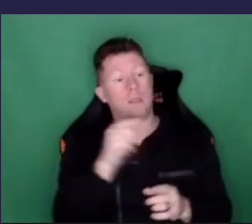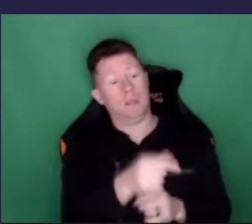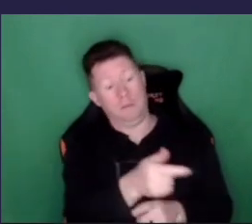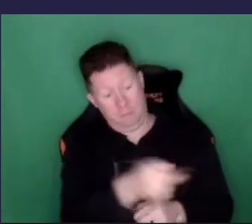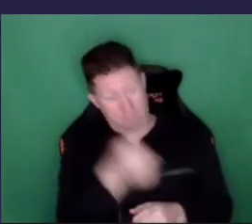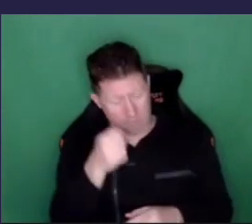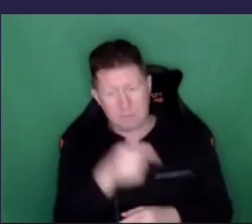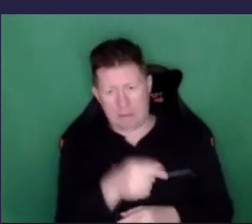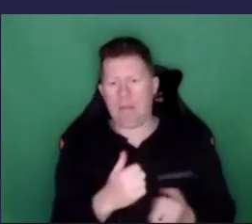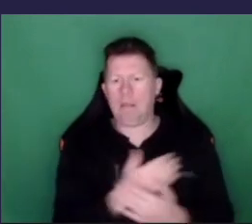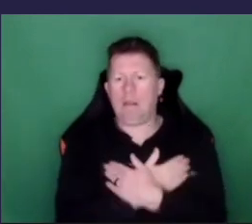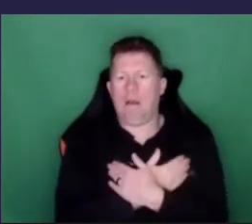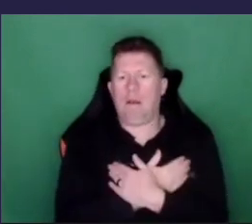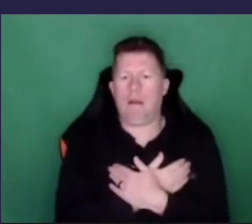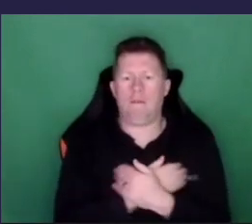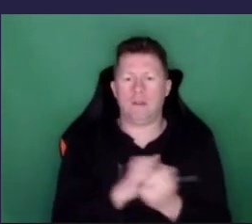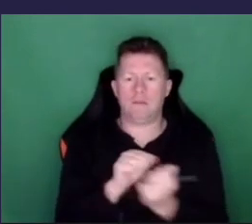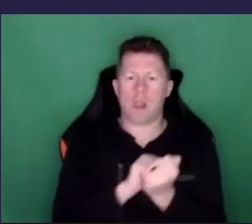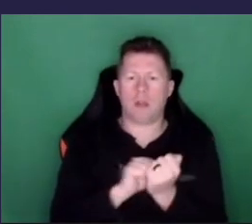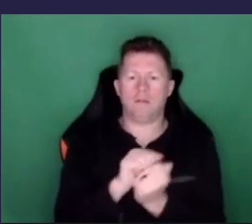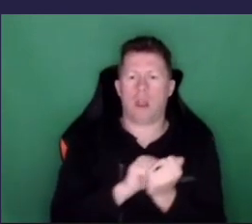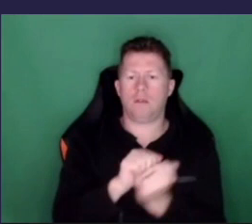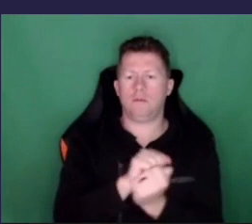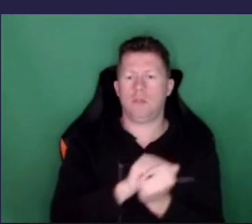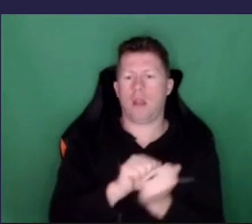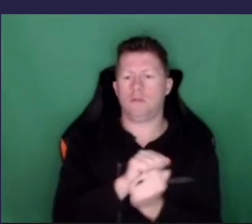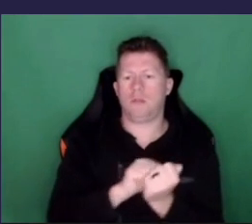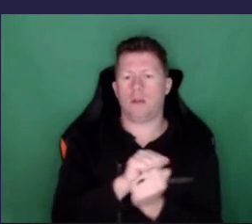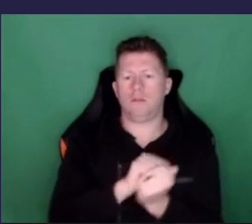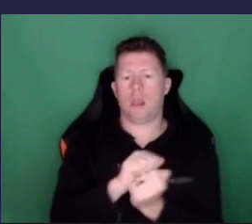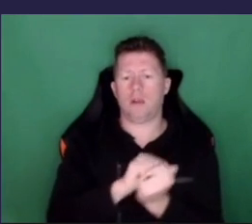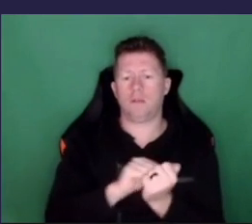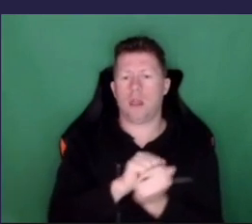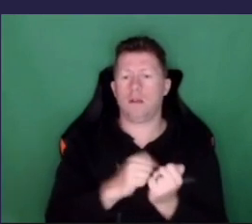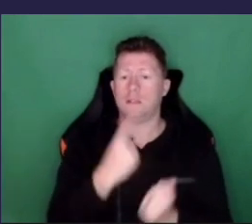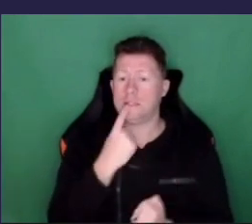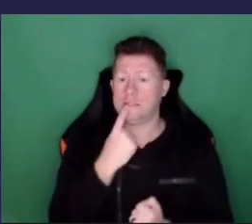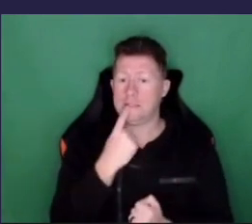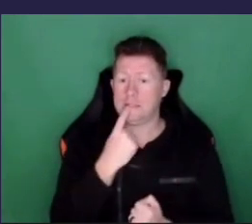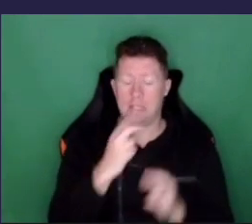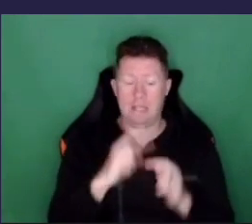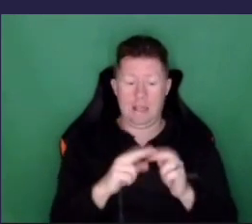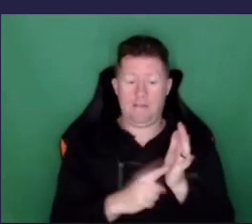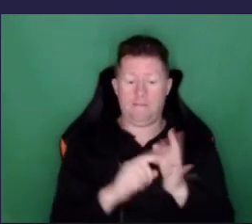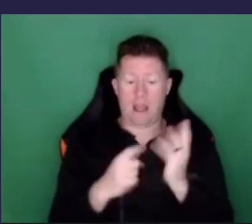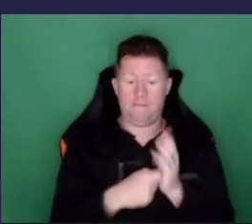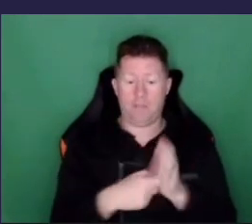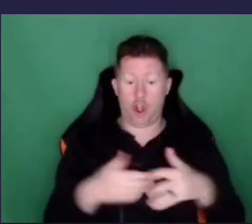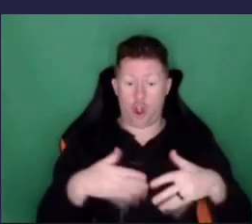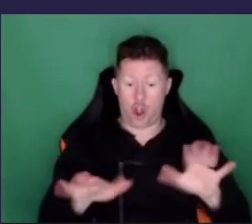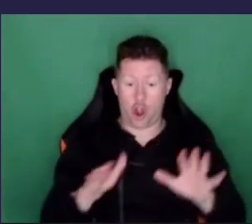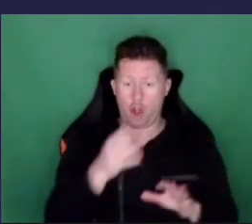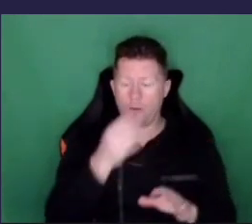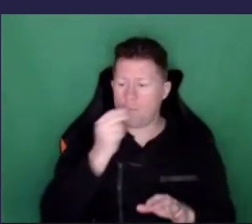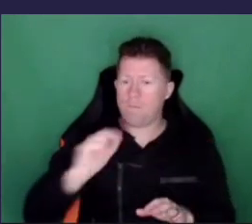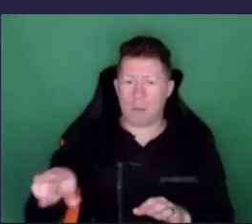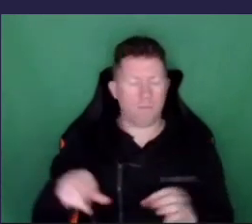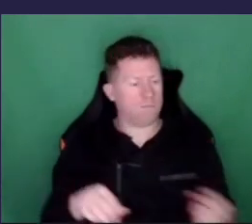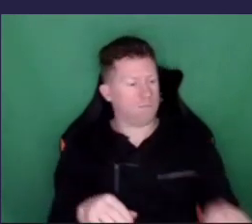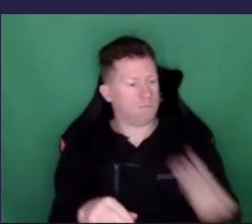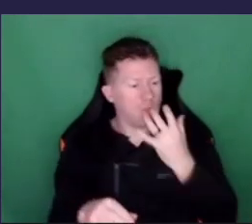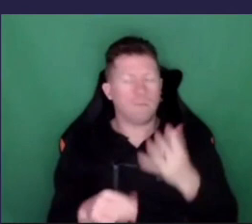chewing gum, and she liked to chew gum. And when it lost its flavor, she would stuff another piece of gum into her mouth. And so she would have